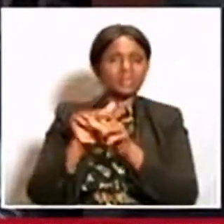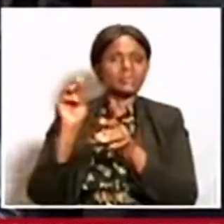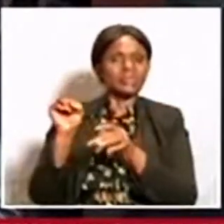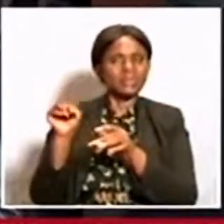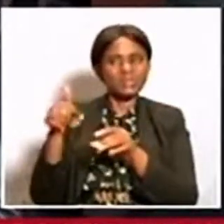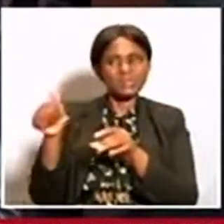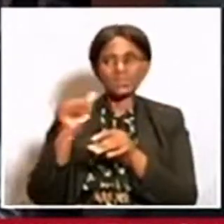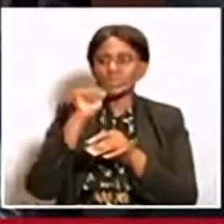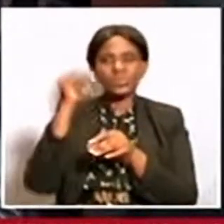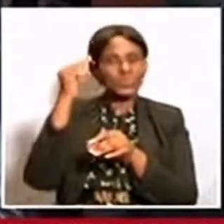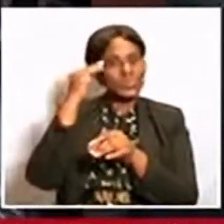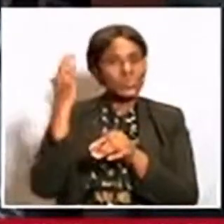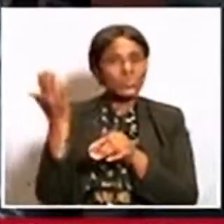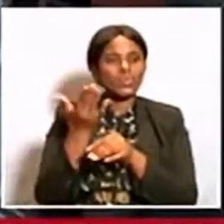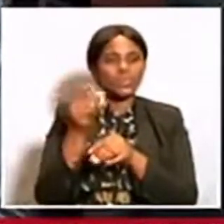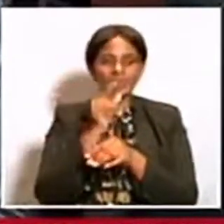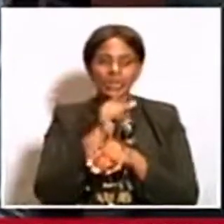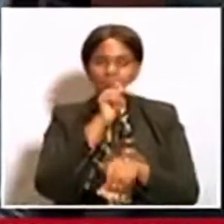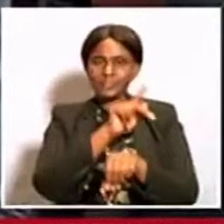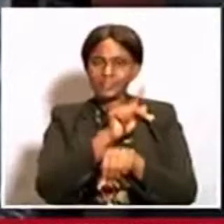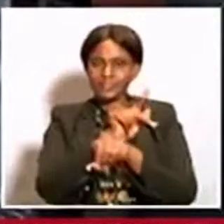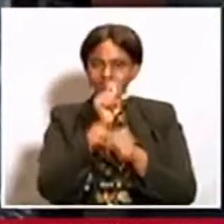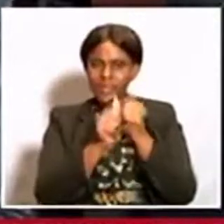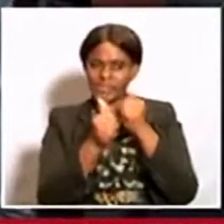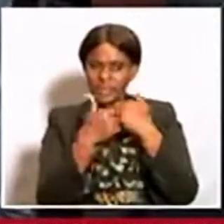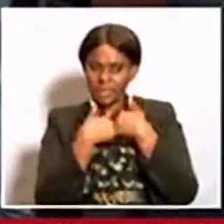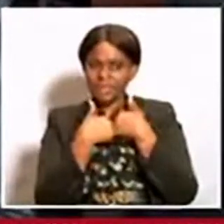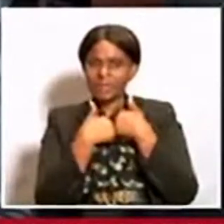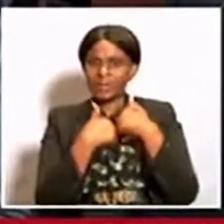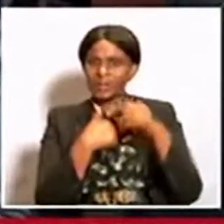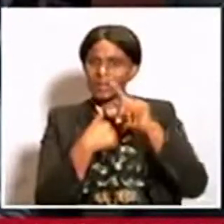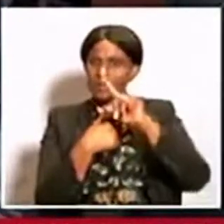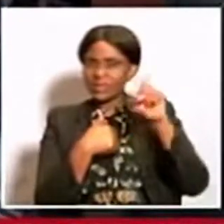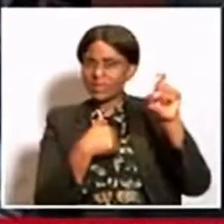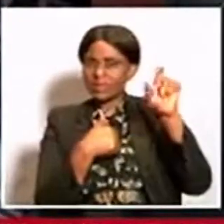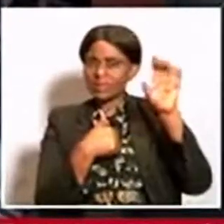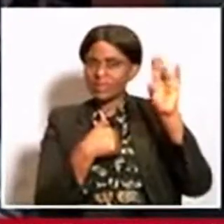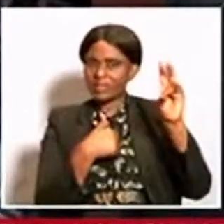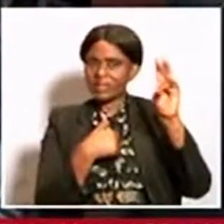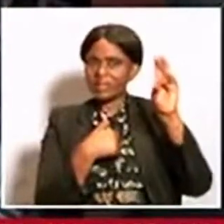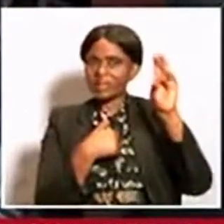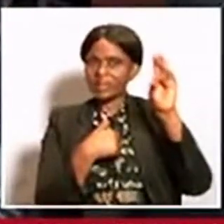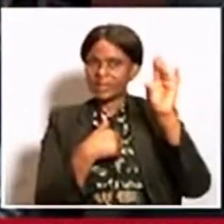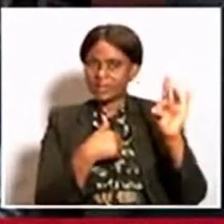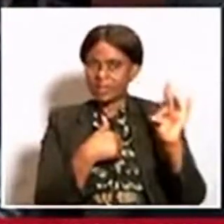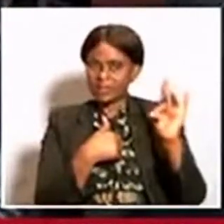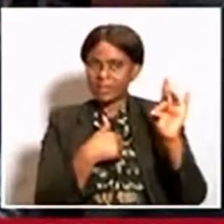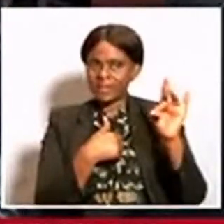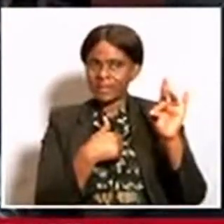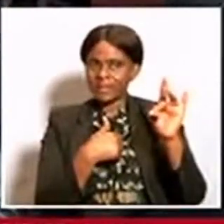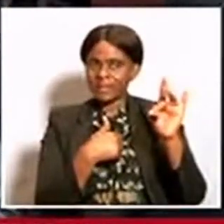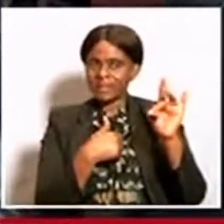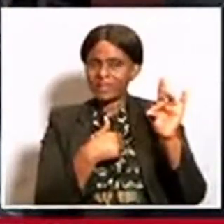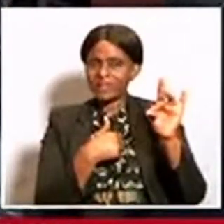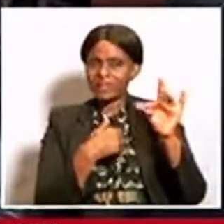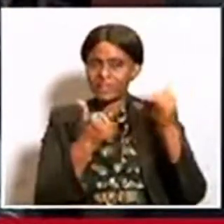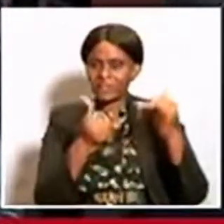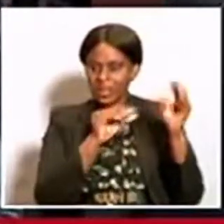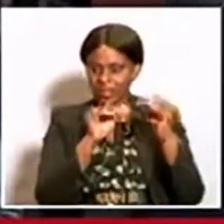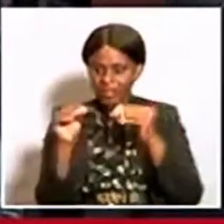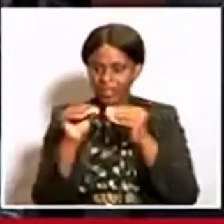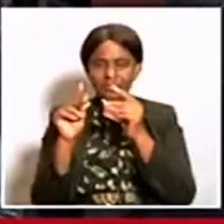they don't even know that this project, which was at 178, it had gone now to